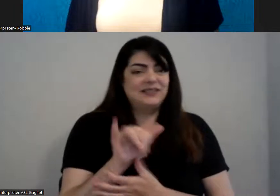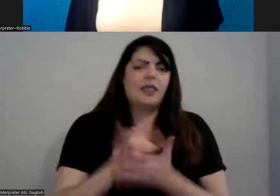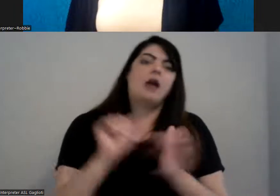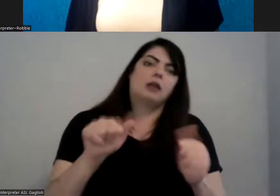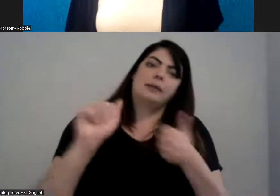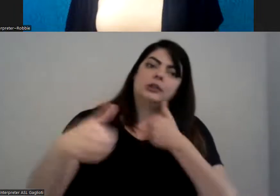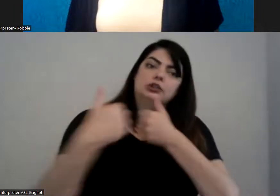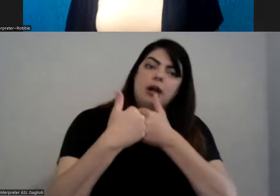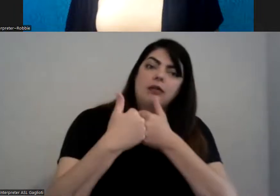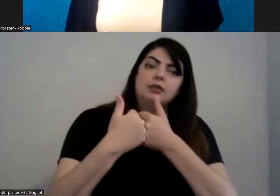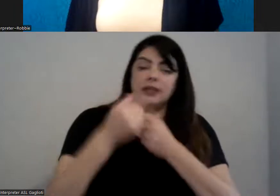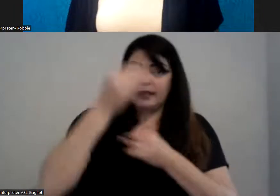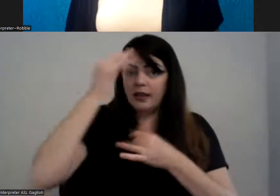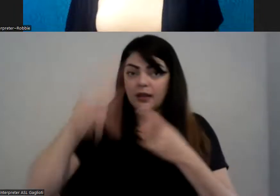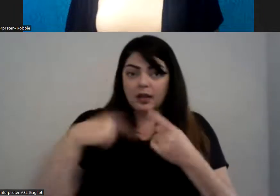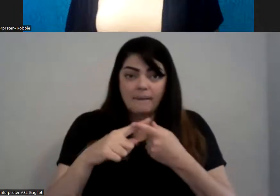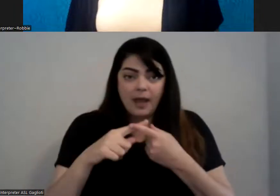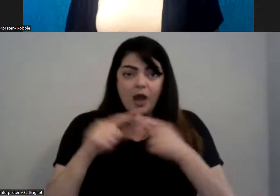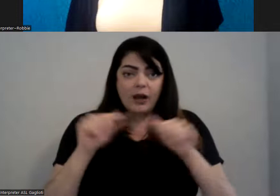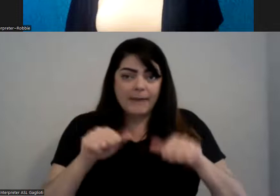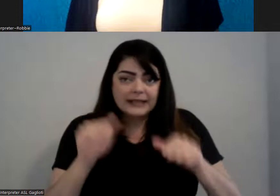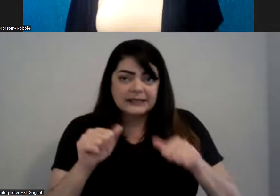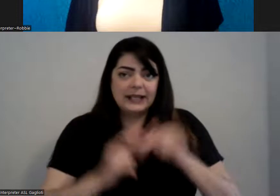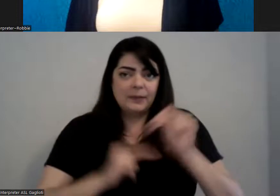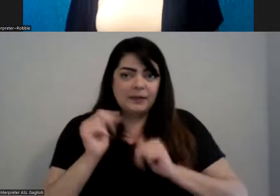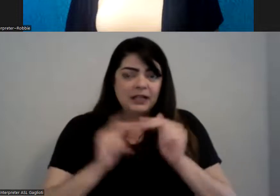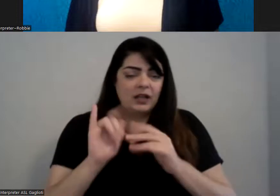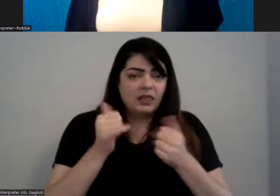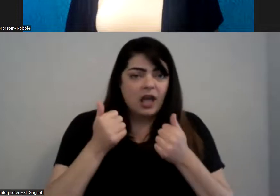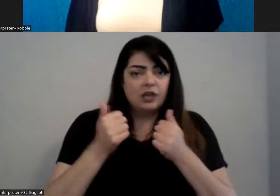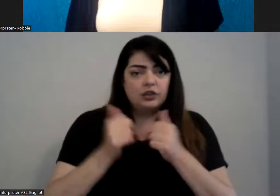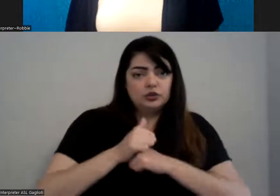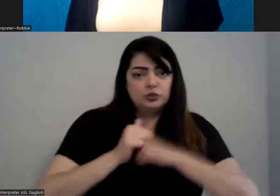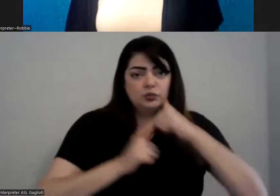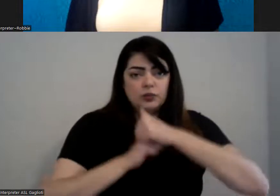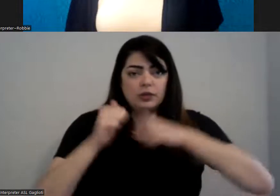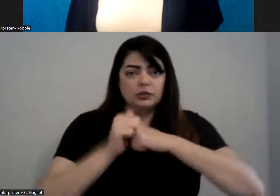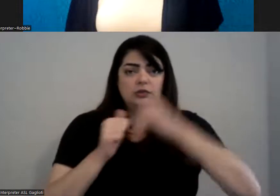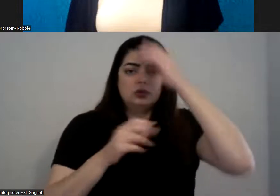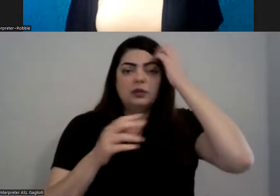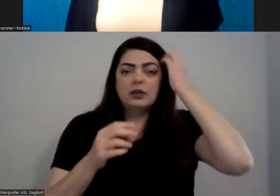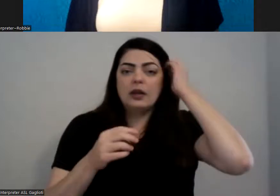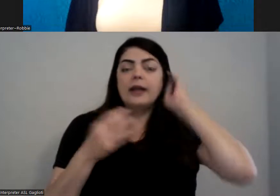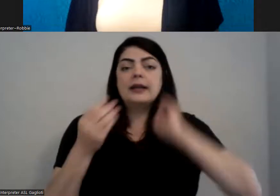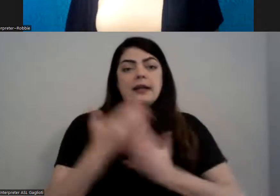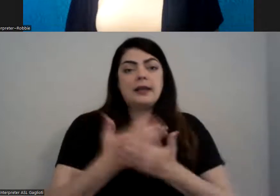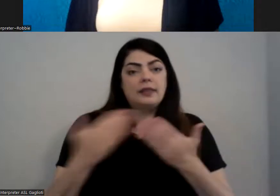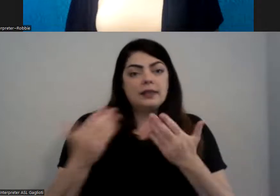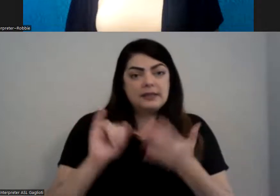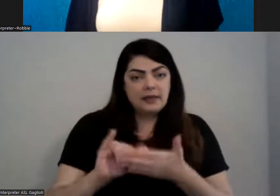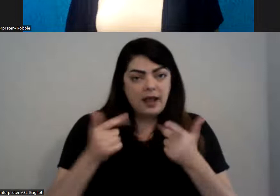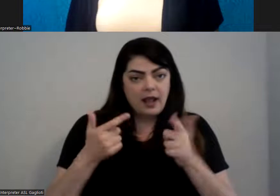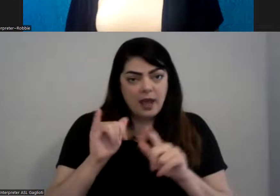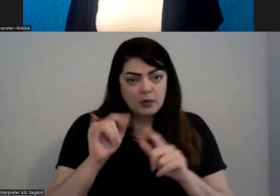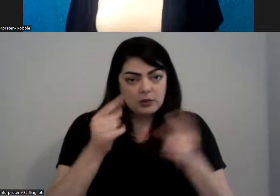about capacity is building the structures and the processes that enable that to happen. Again, this isn't a capacity that you get